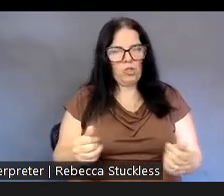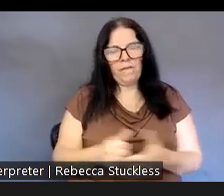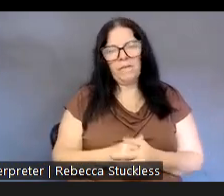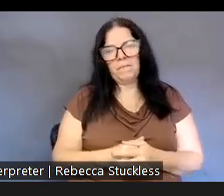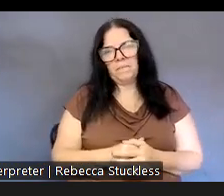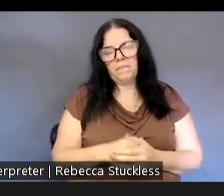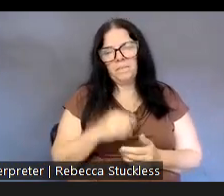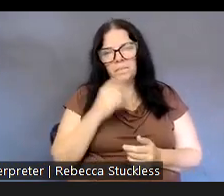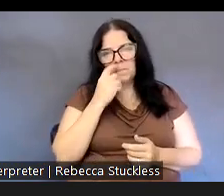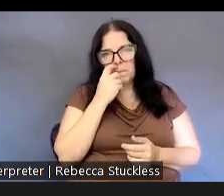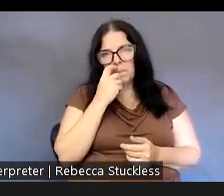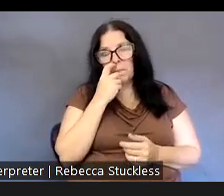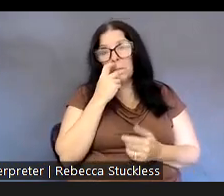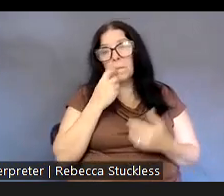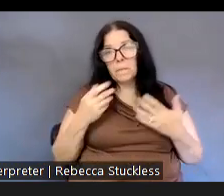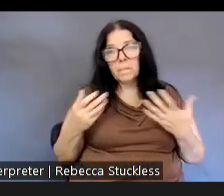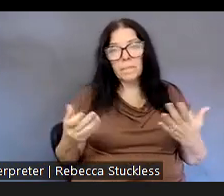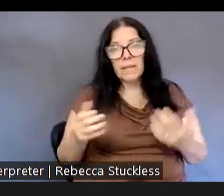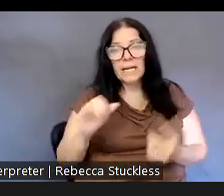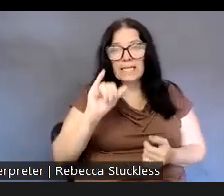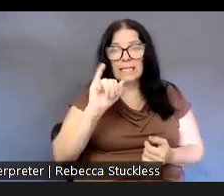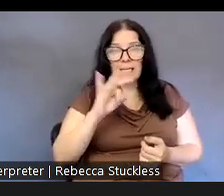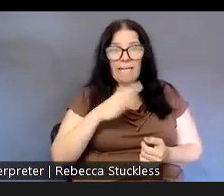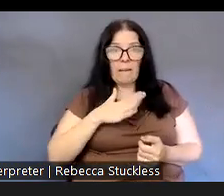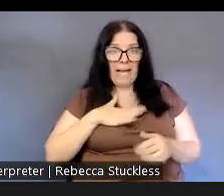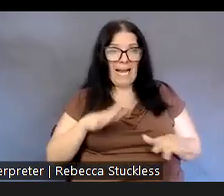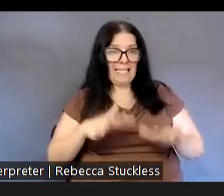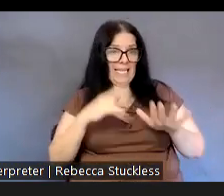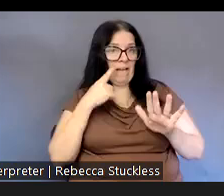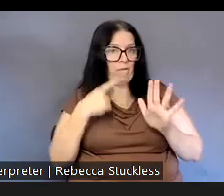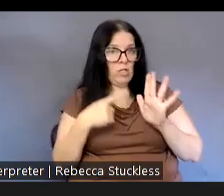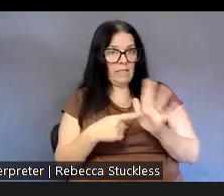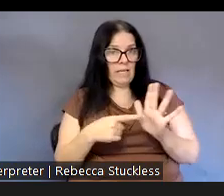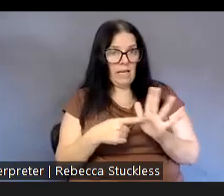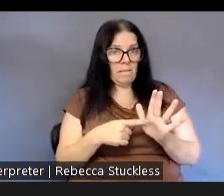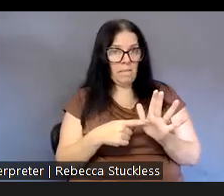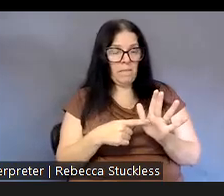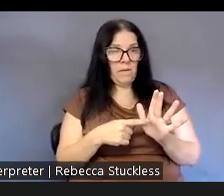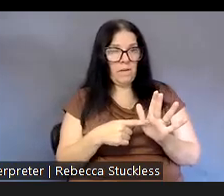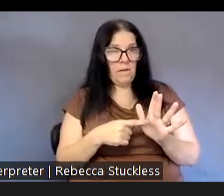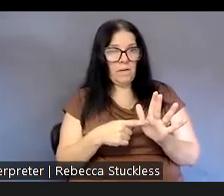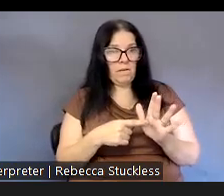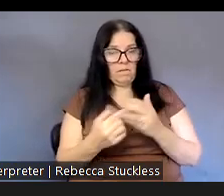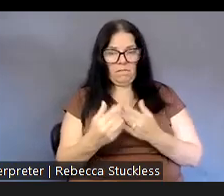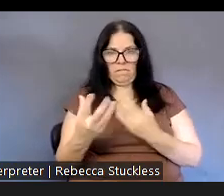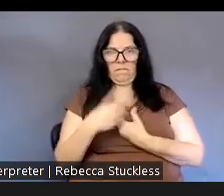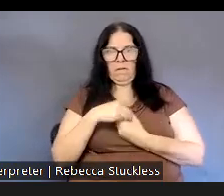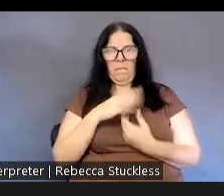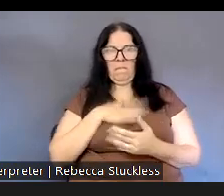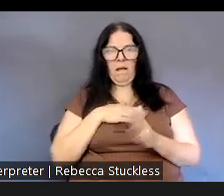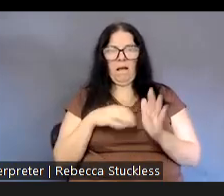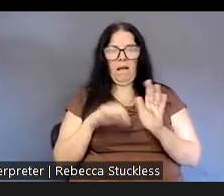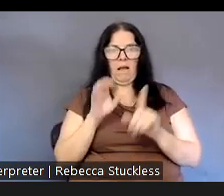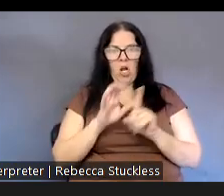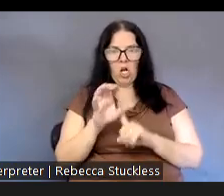Because if my anxiety, for example, is my culture, then it's